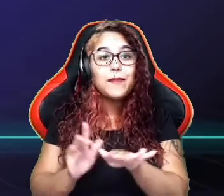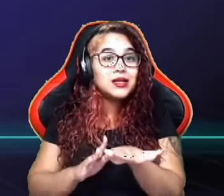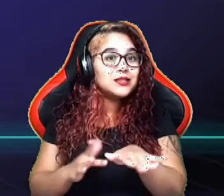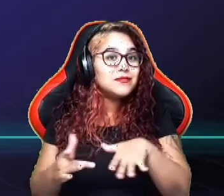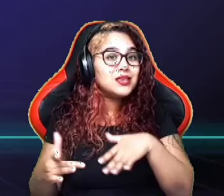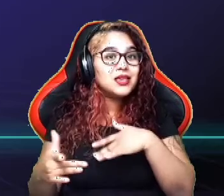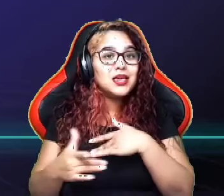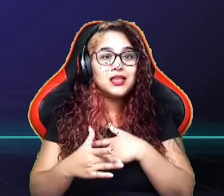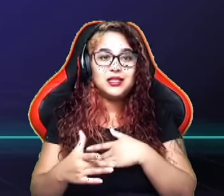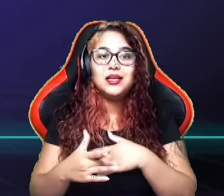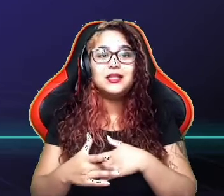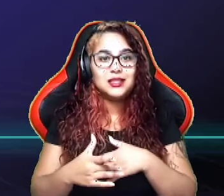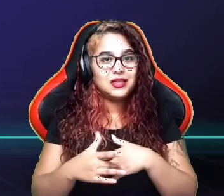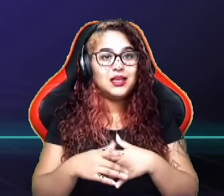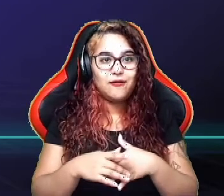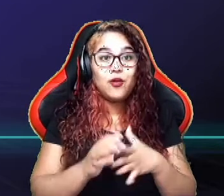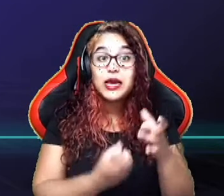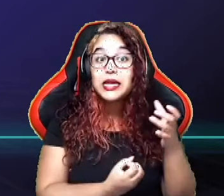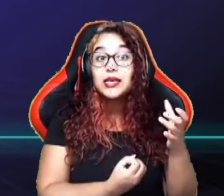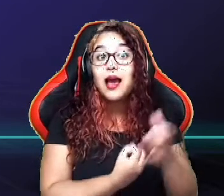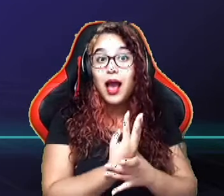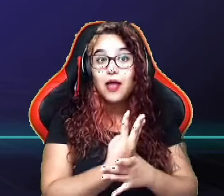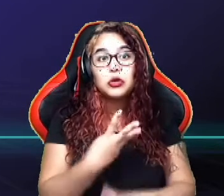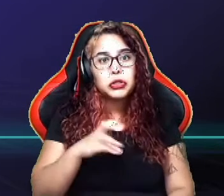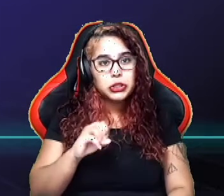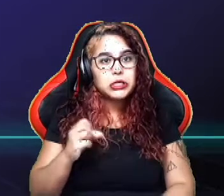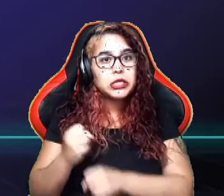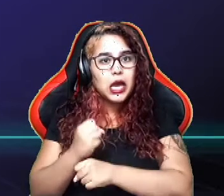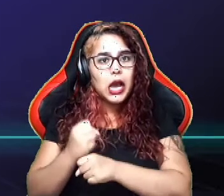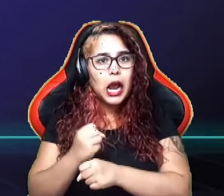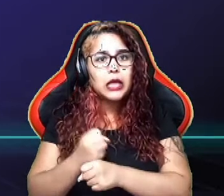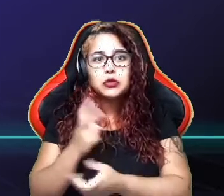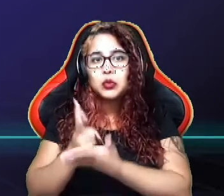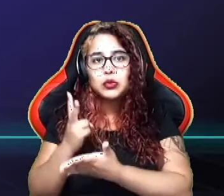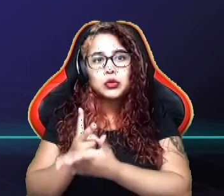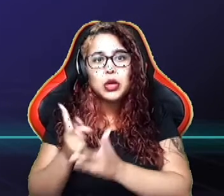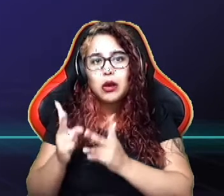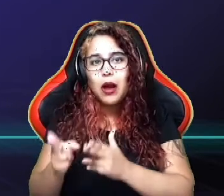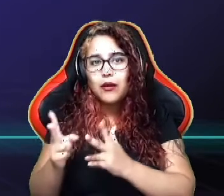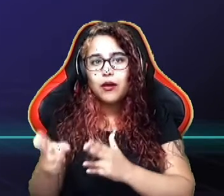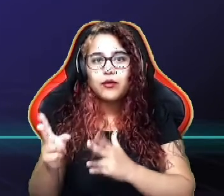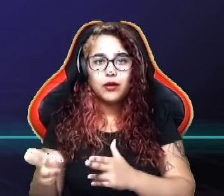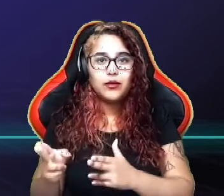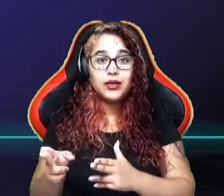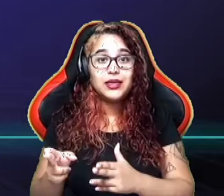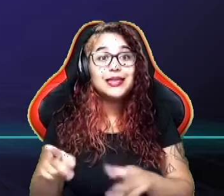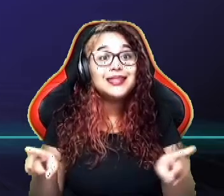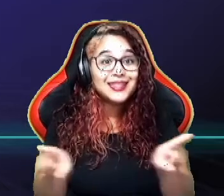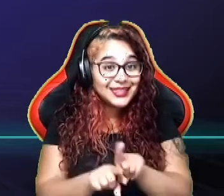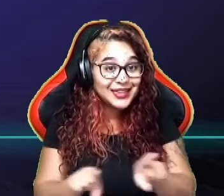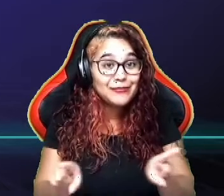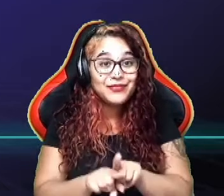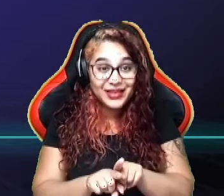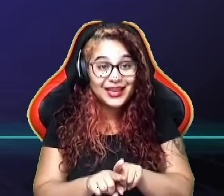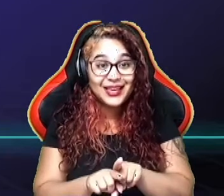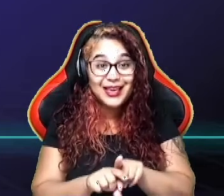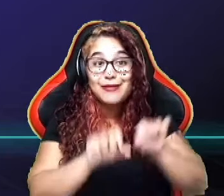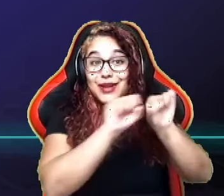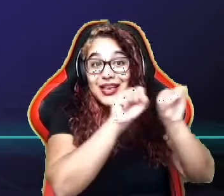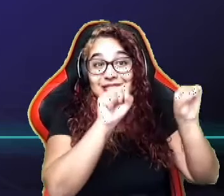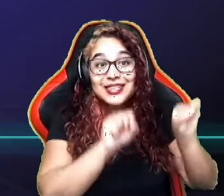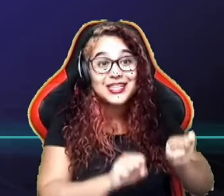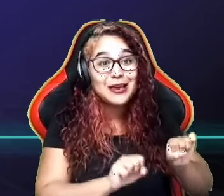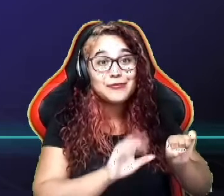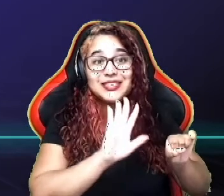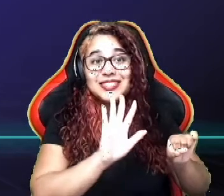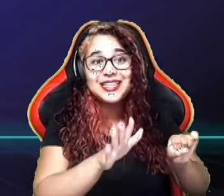in the original media that it was launched in this past 30 years and for the consoles and machines that are no longer